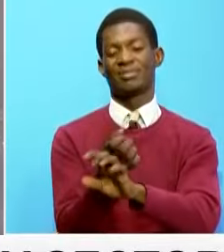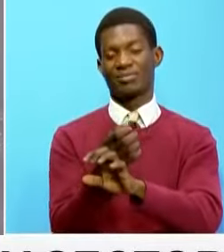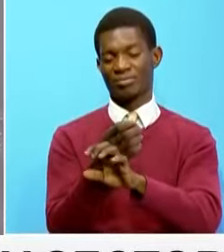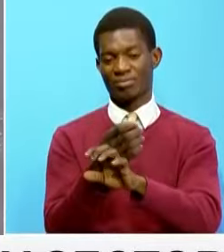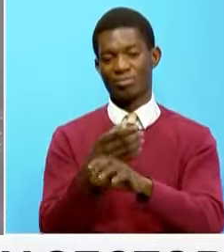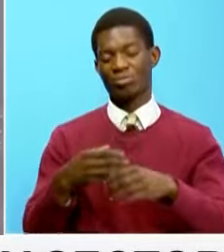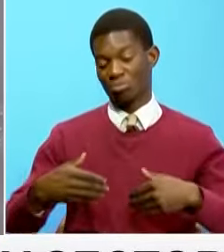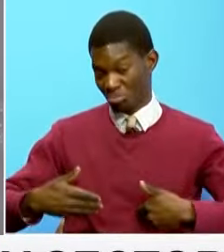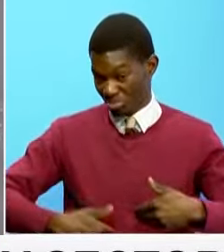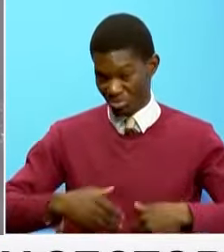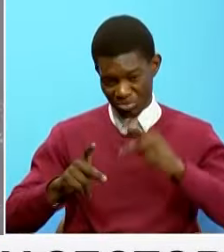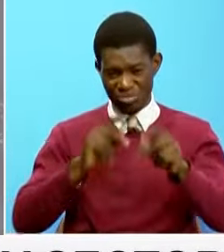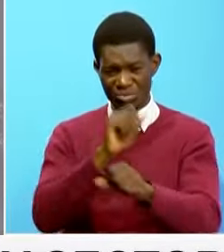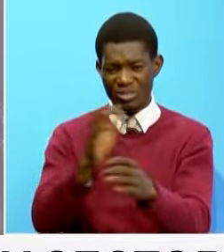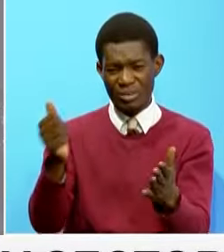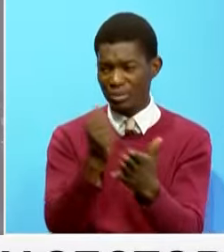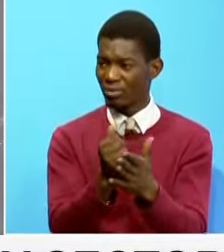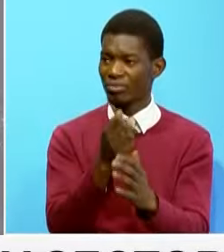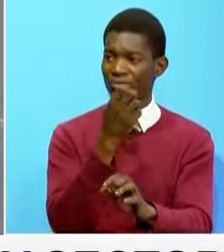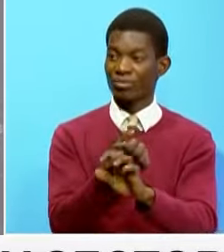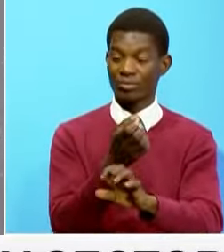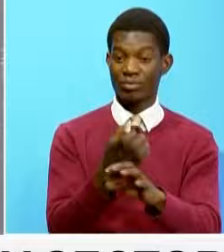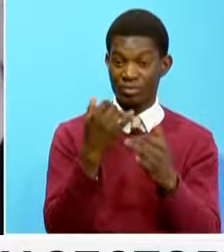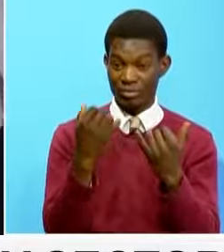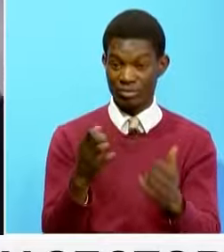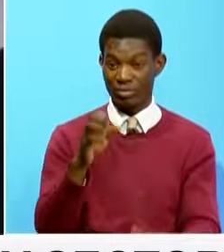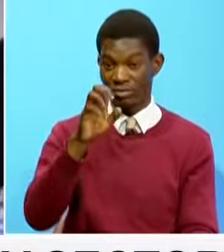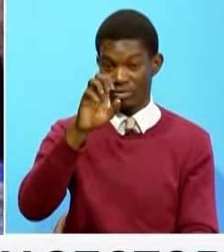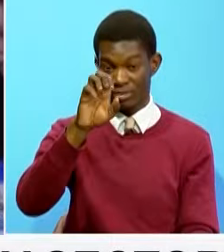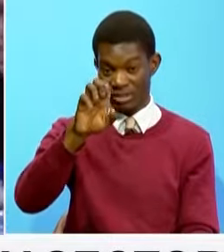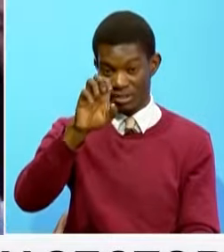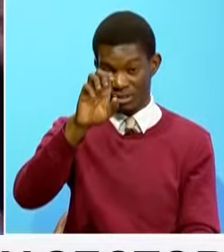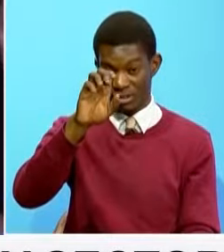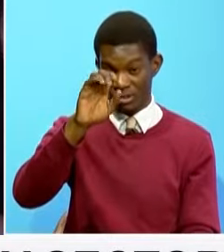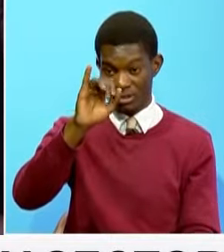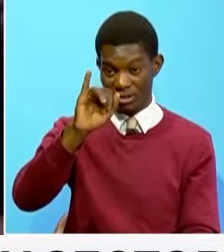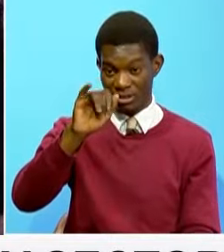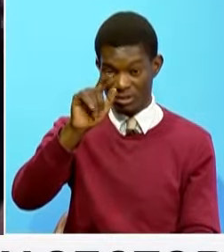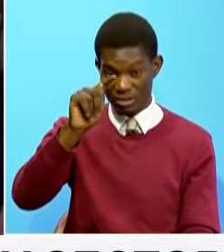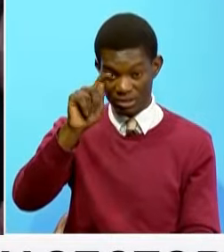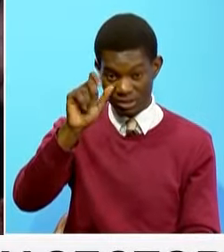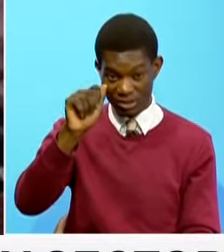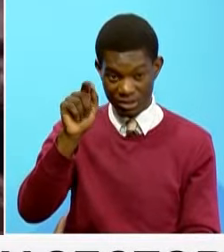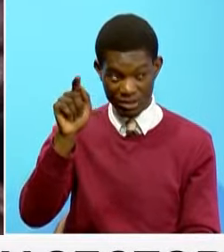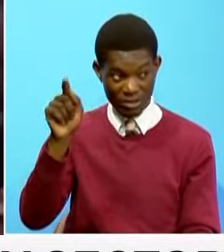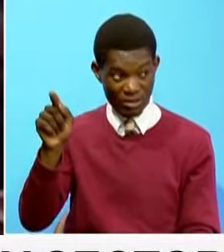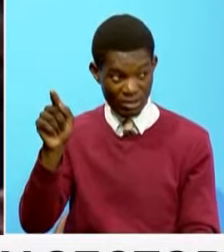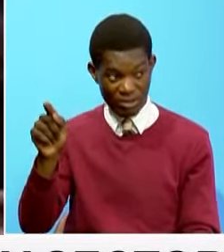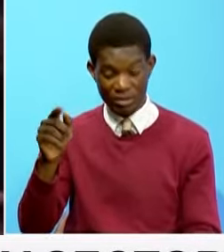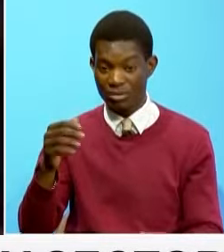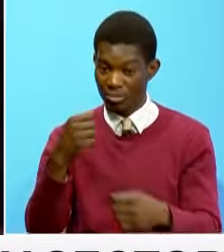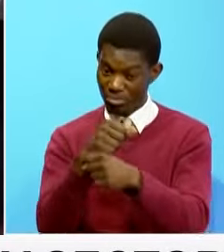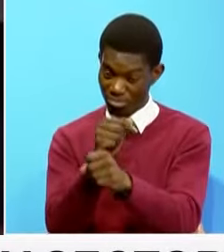why the Extractive Industry Transparency Alliance has created a forum to connect potential employees